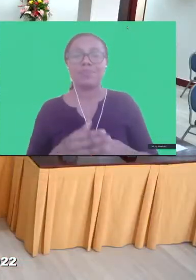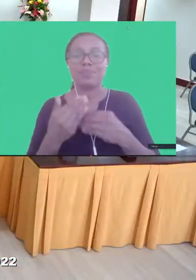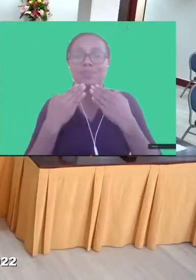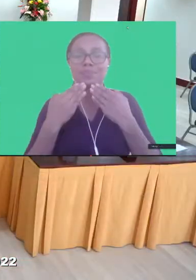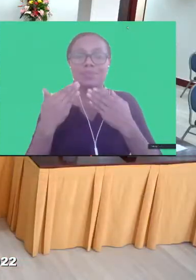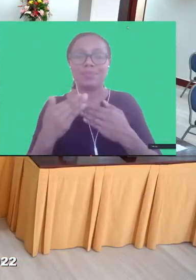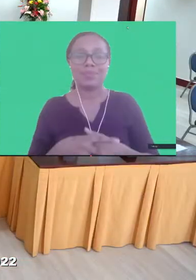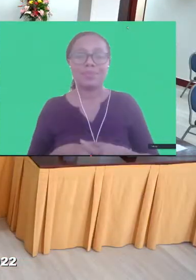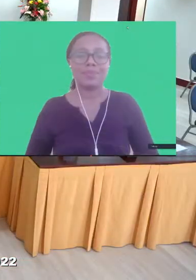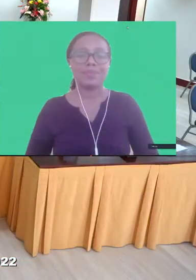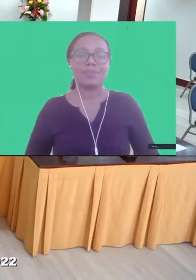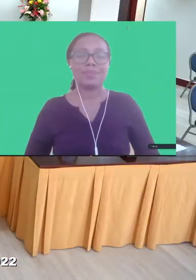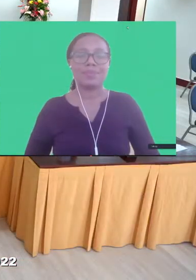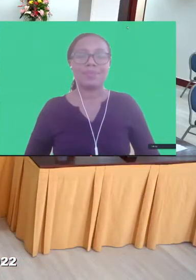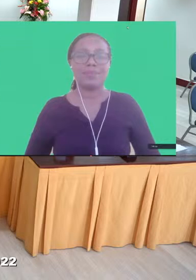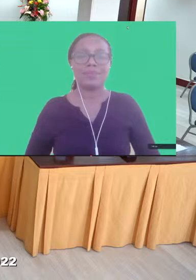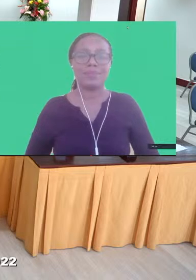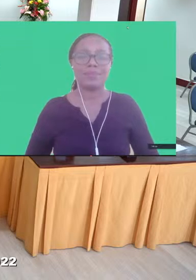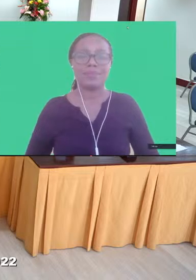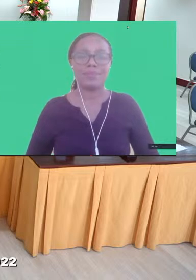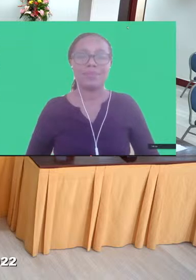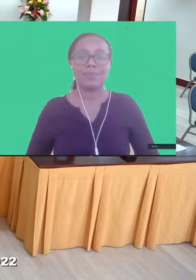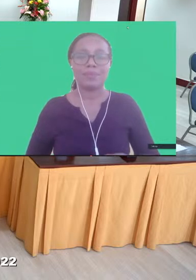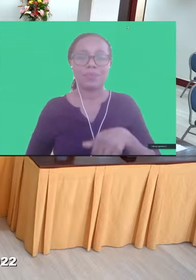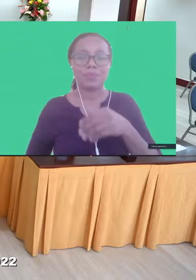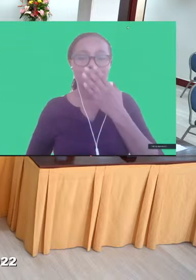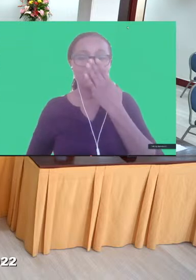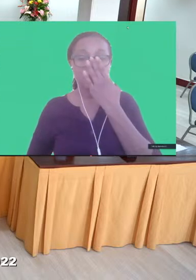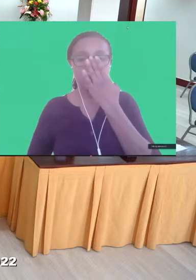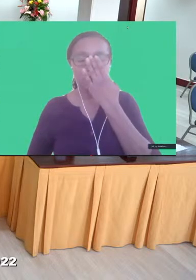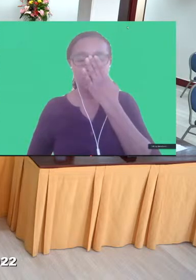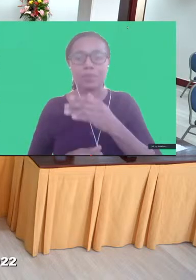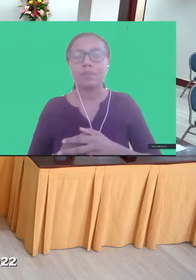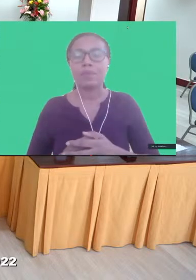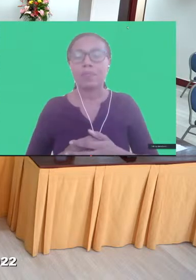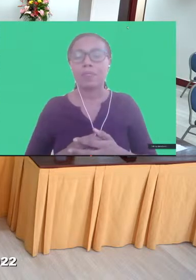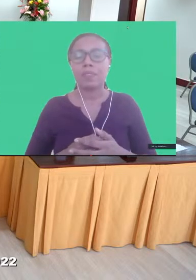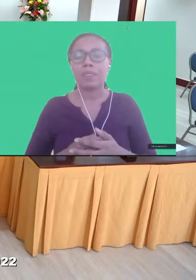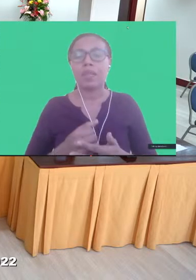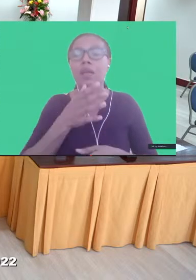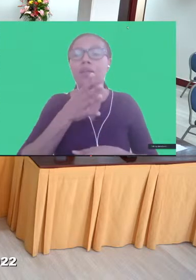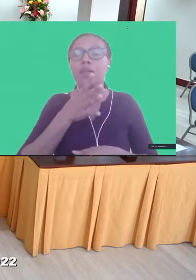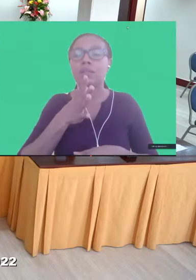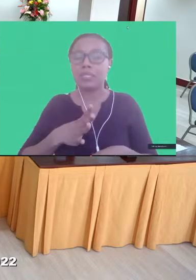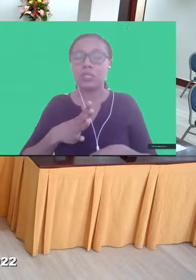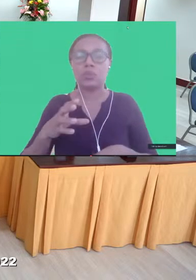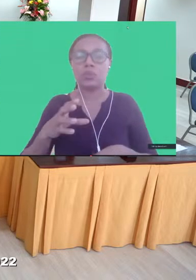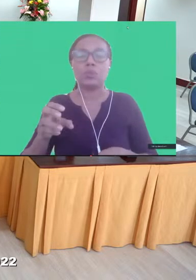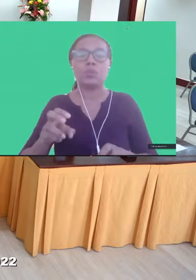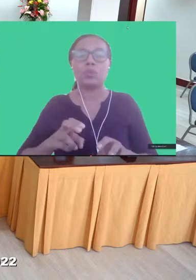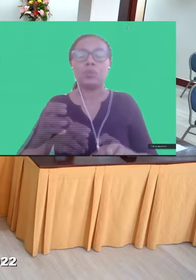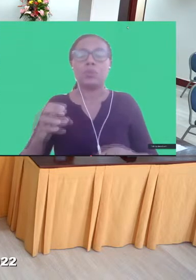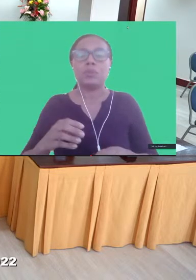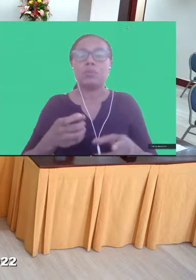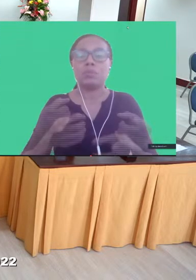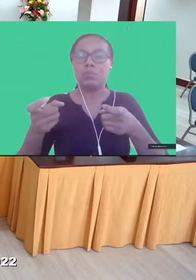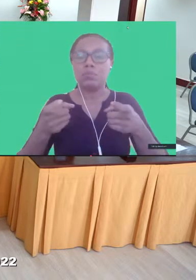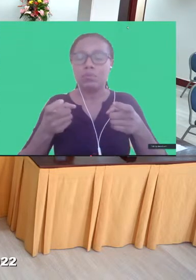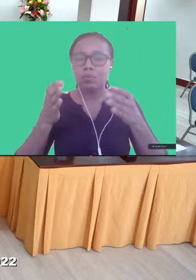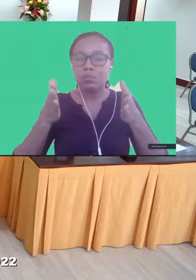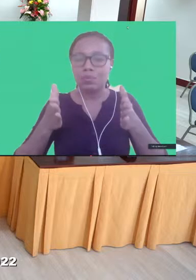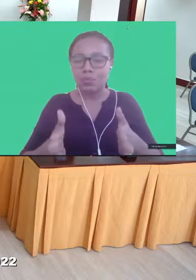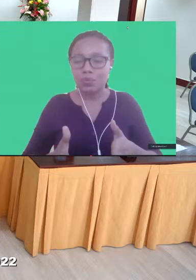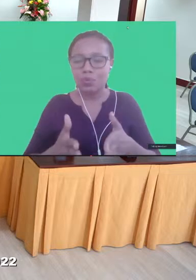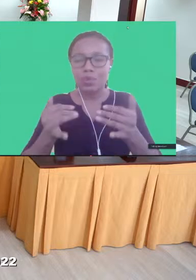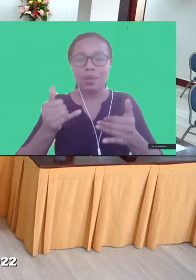Madam Chair, I would now invite PS Blackman to speak to the issues of the sub-program 0452 and